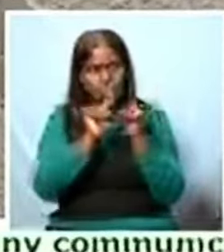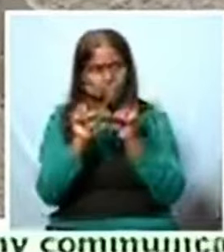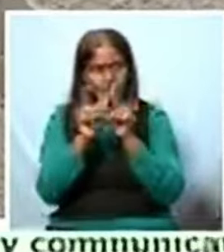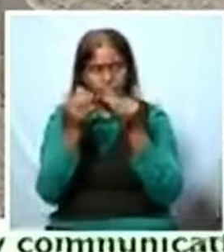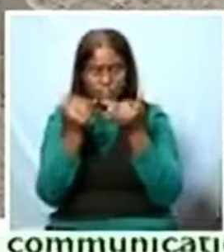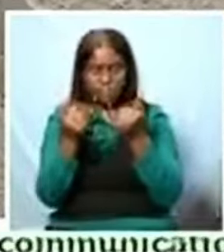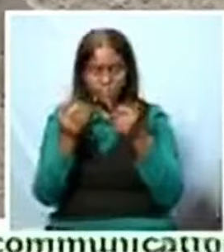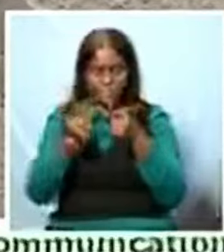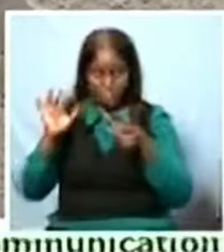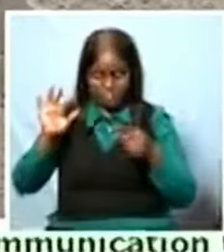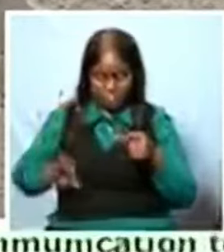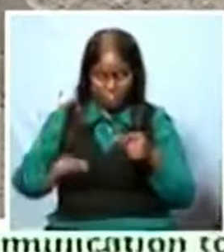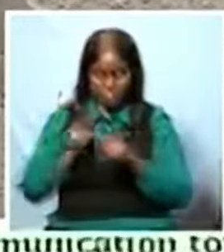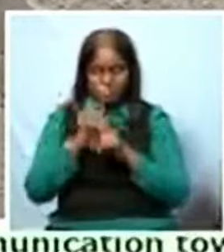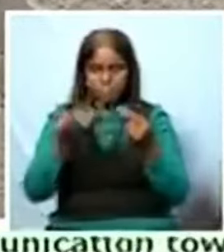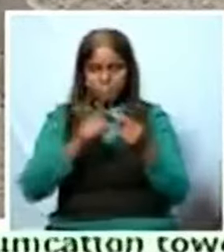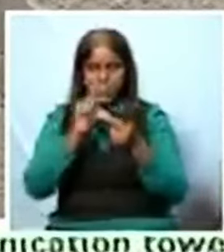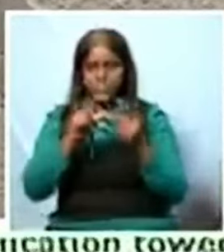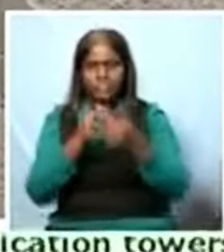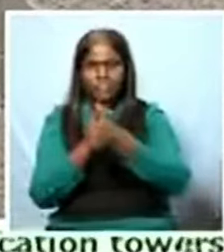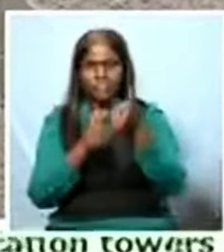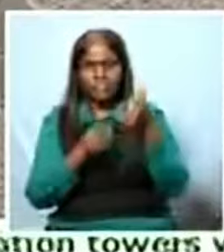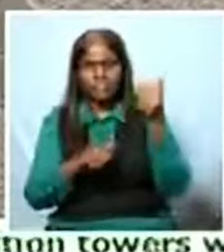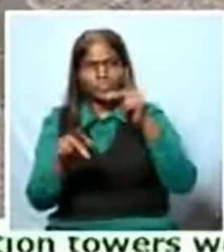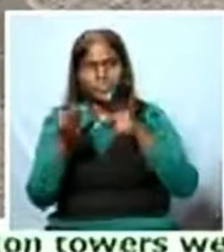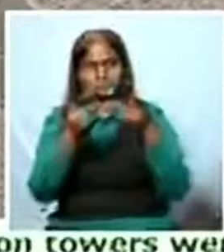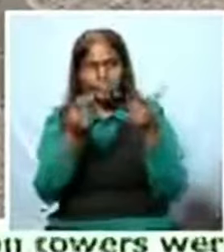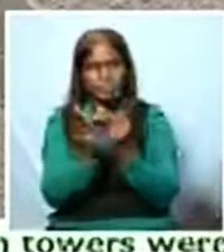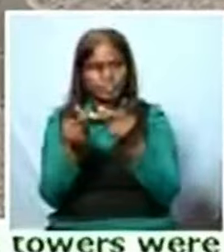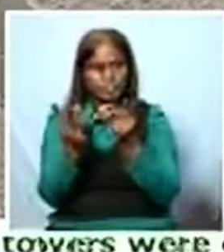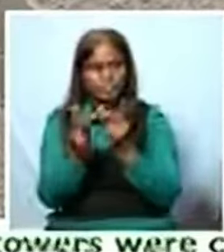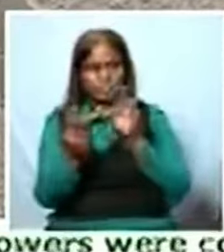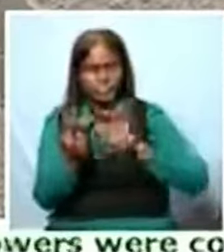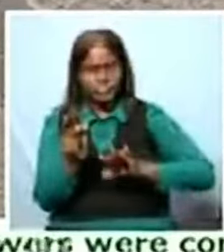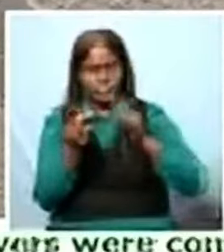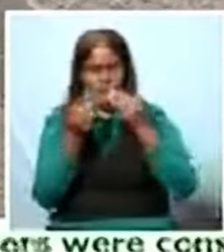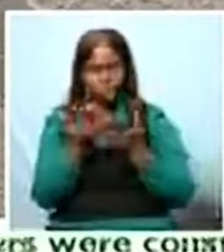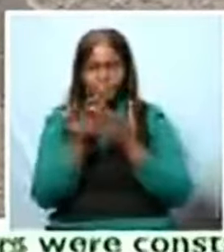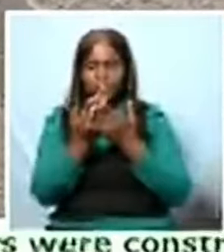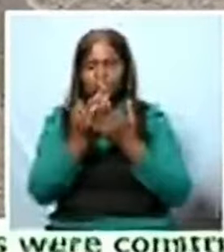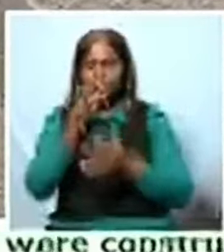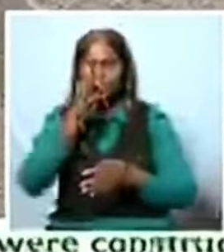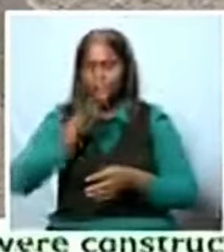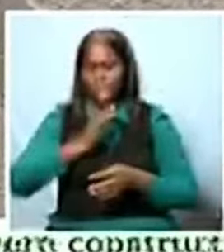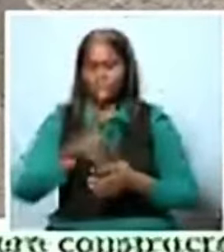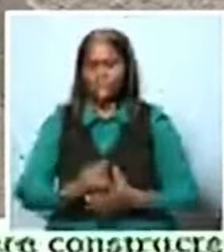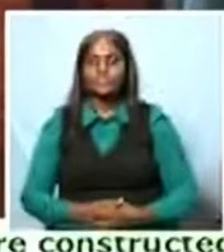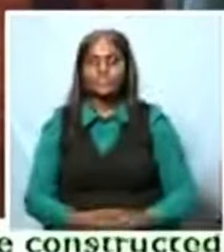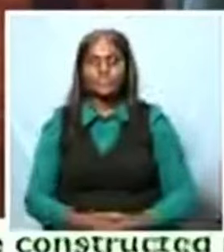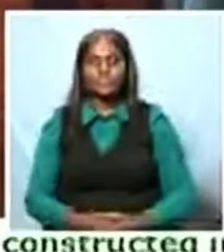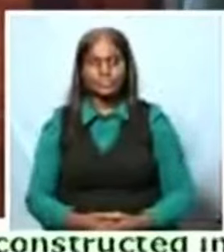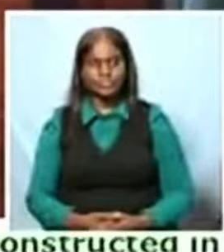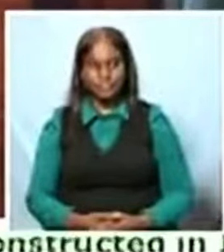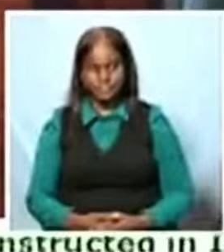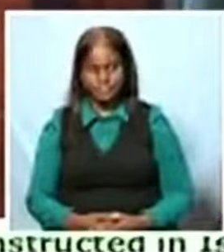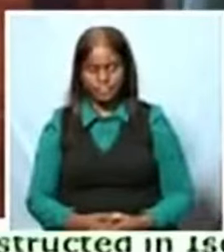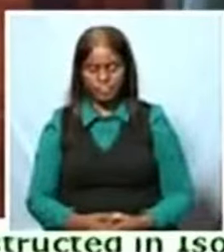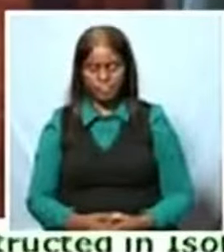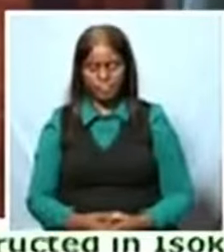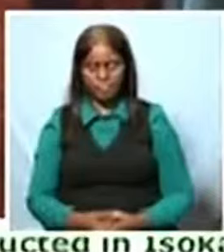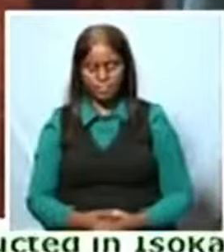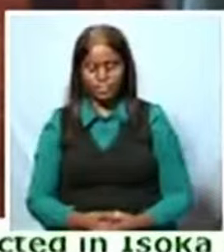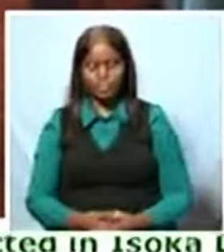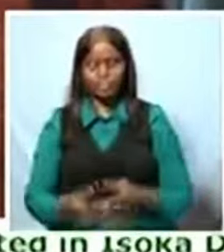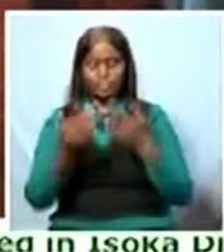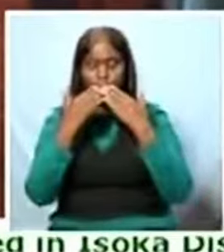want to benefit just like other places are benefiting. I submit, Madam Speaker. Thank